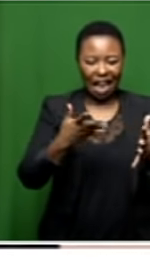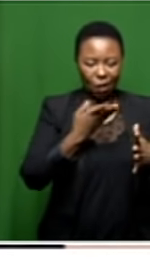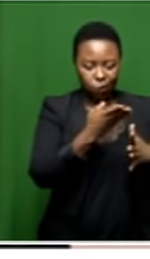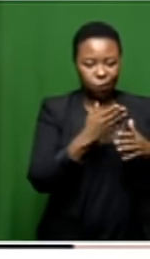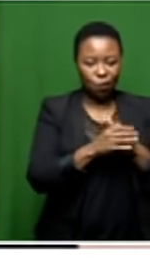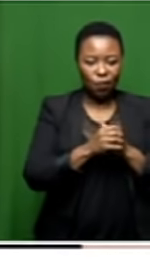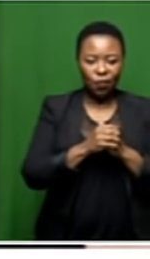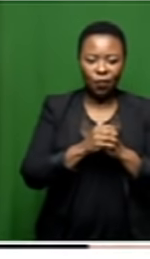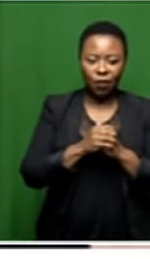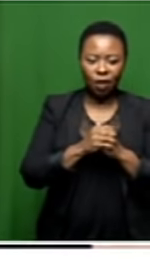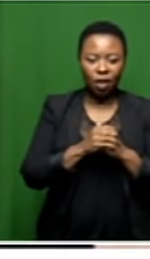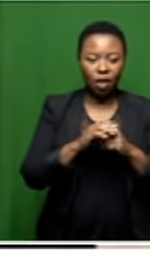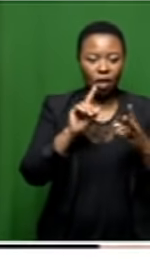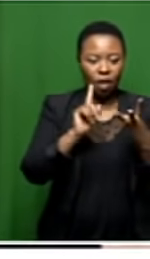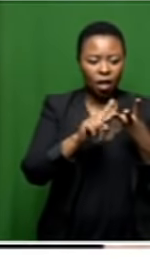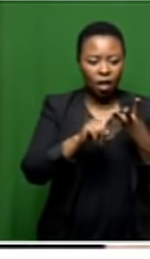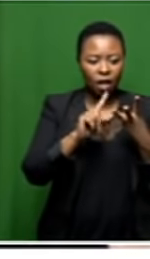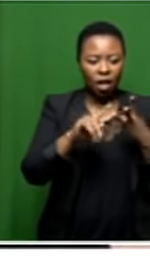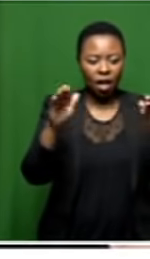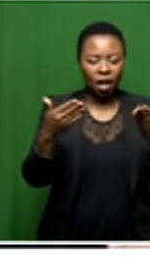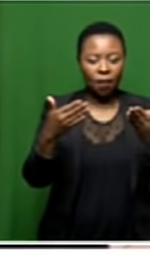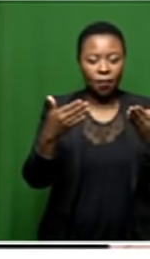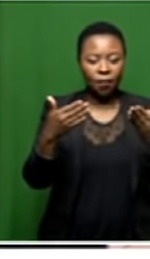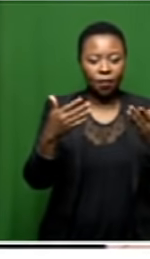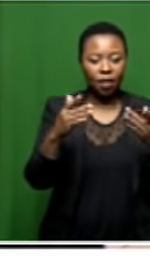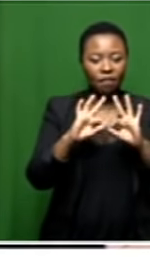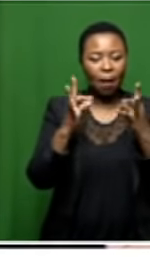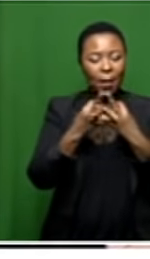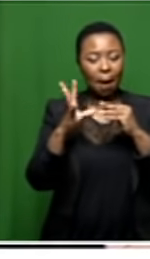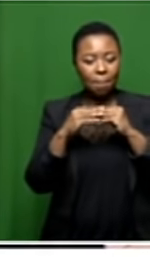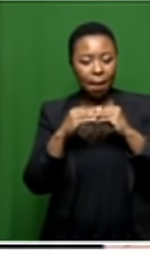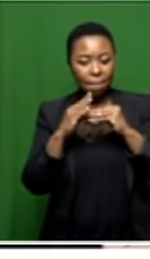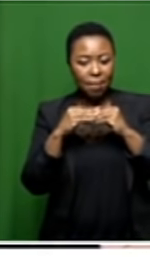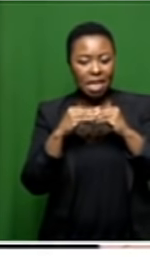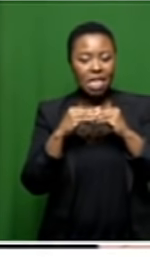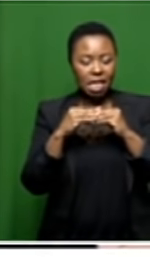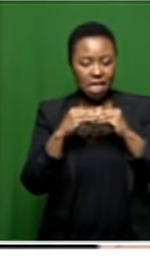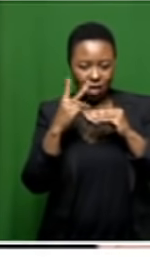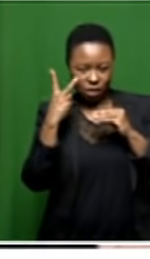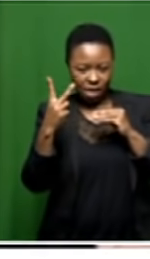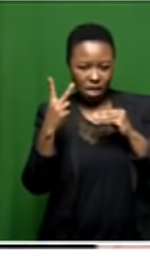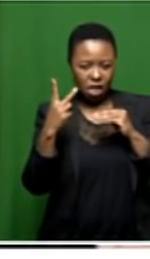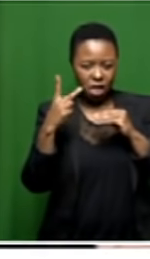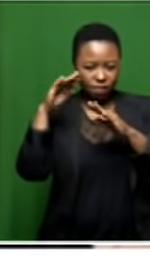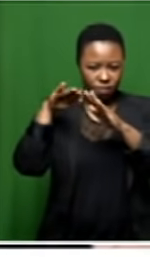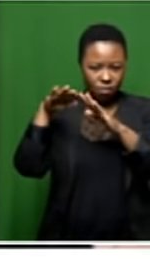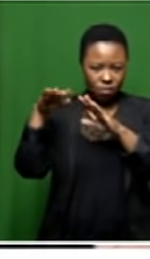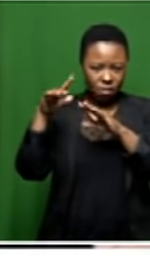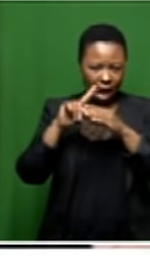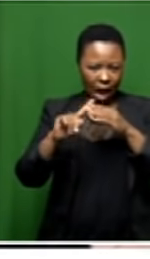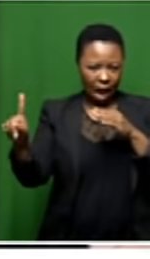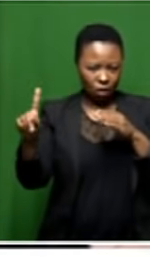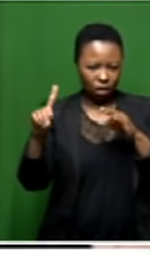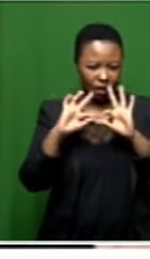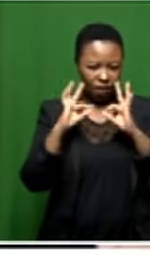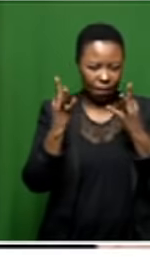see some other family members, 2 other family members coming out inside of the church because many